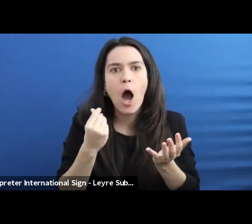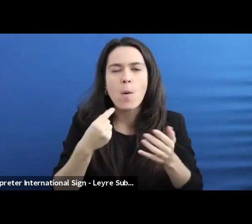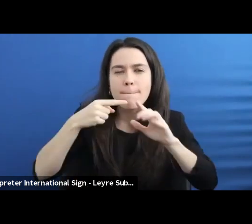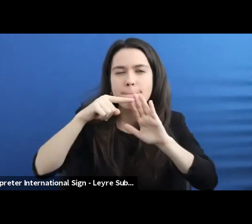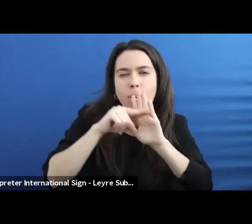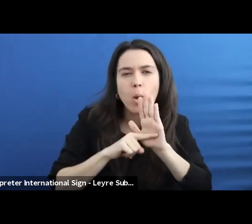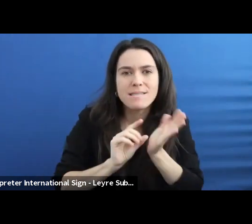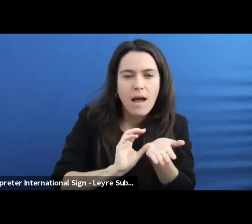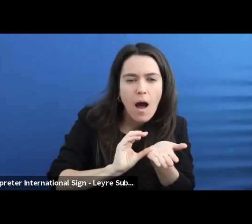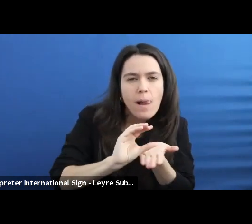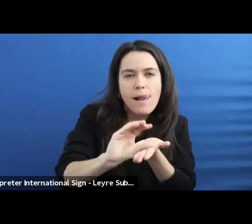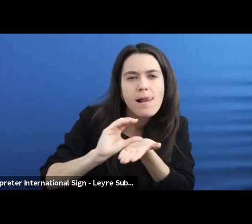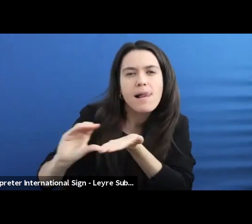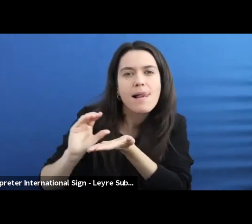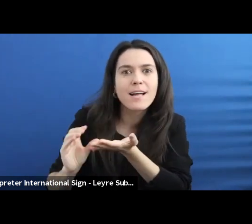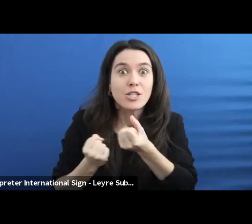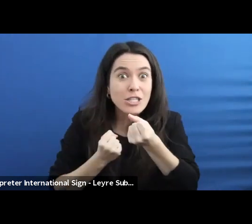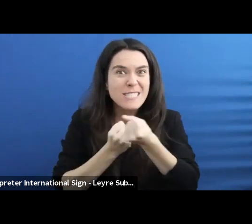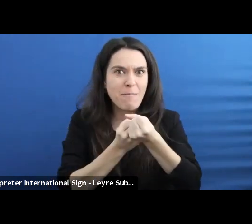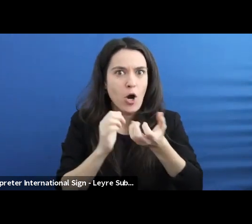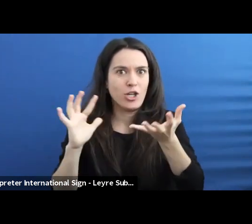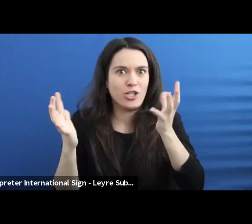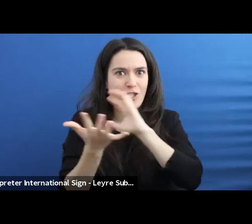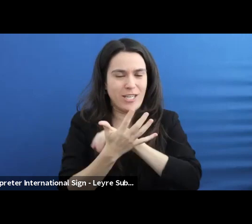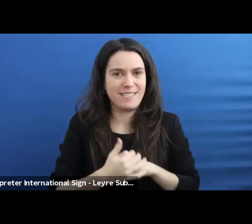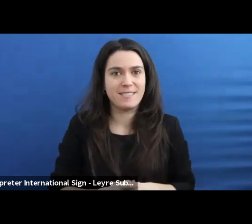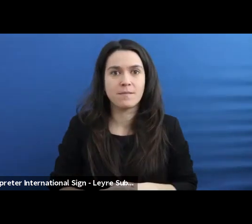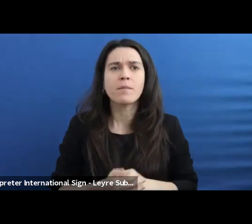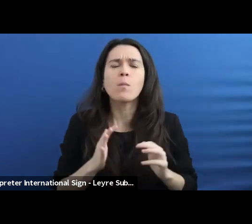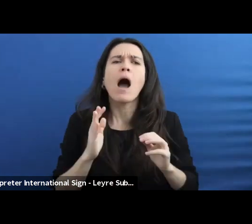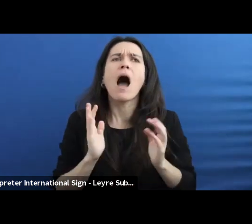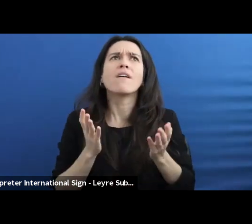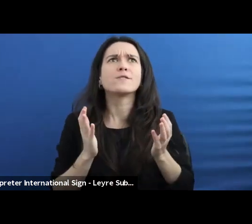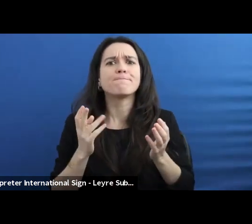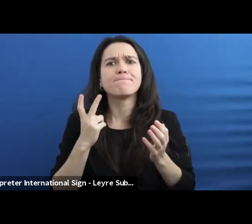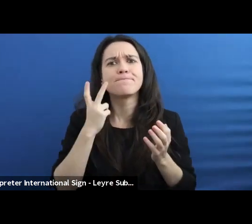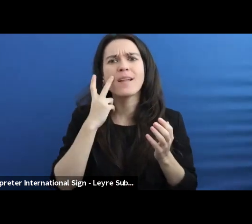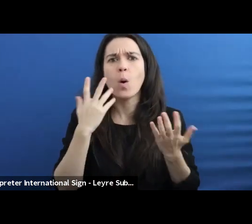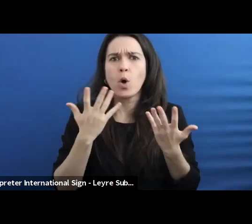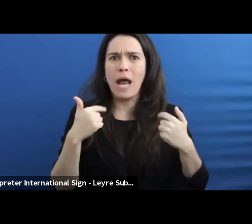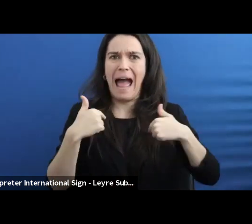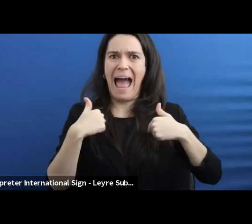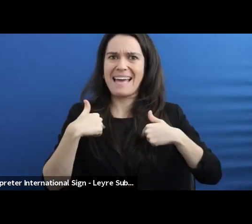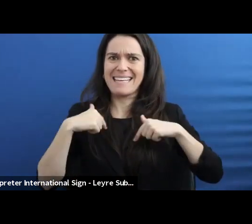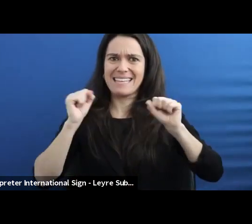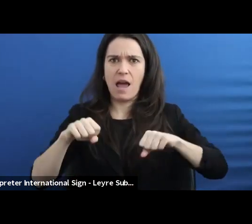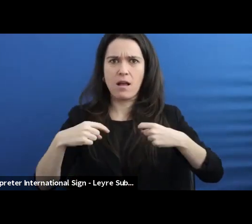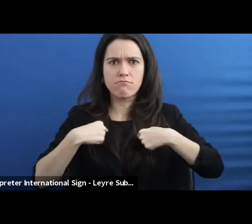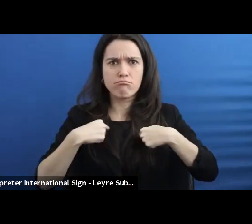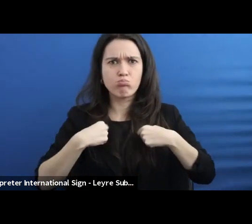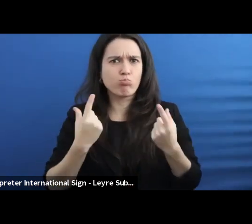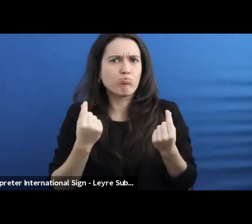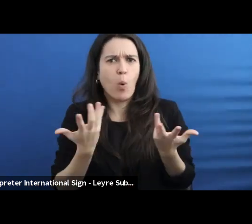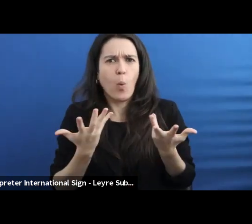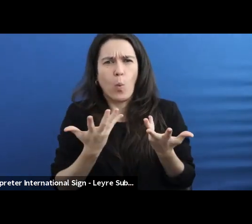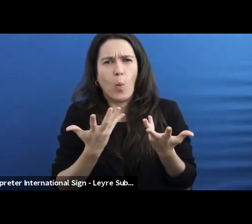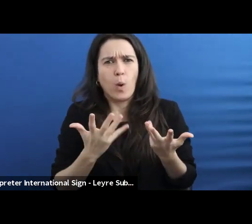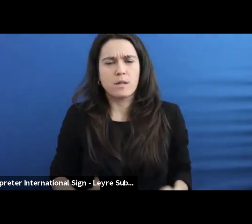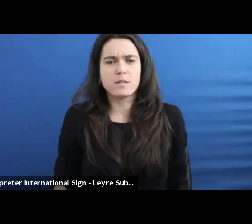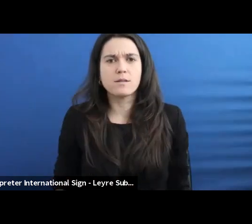However, we're talking about what we can do. And here as well, what we can do is actually integrate